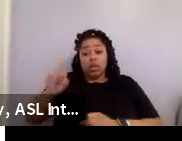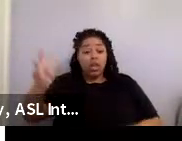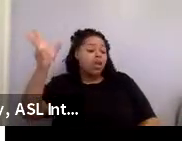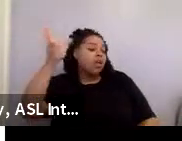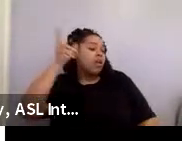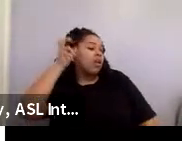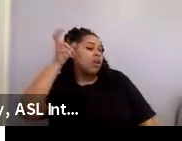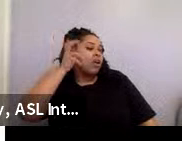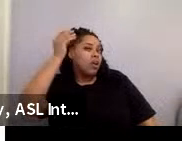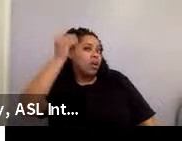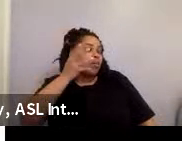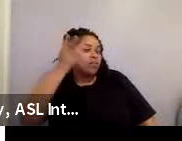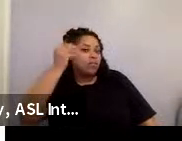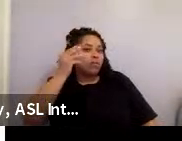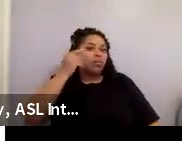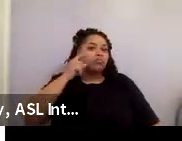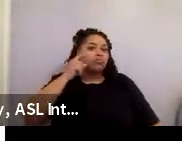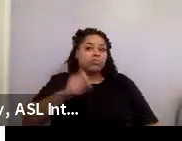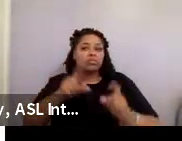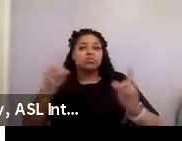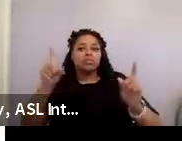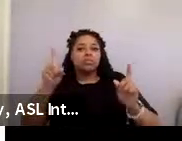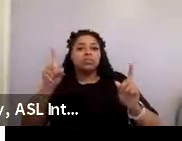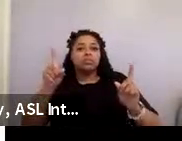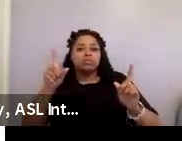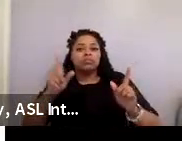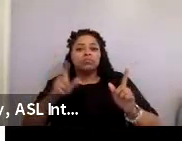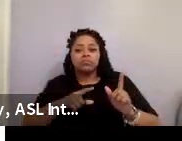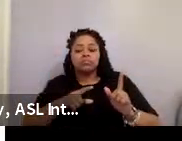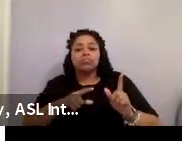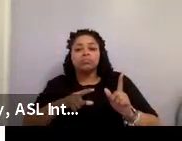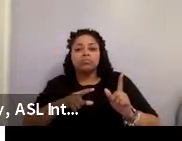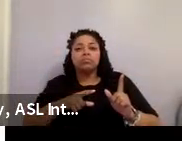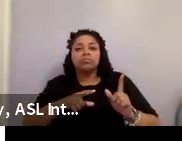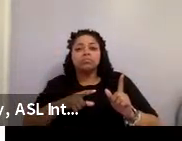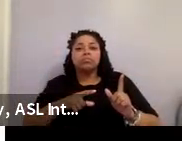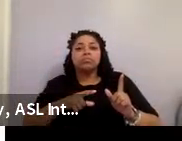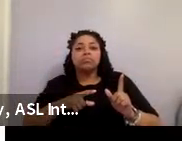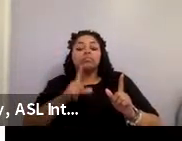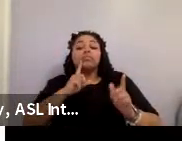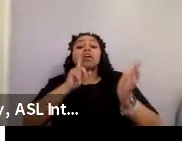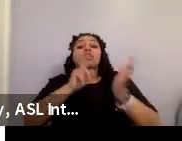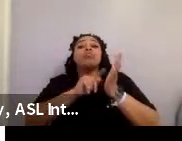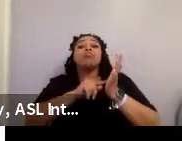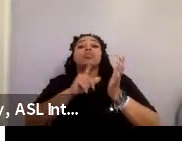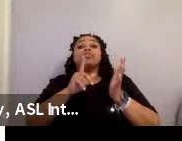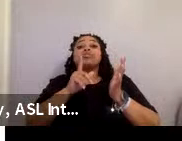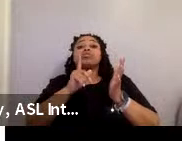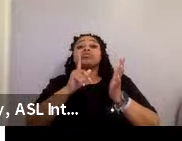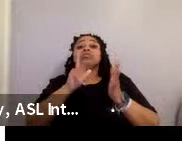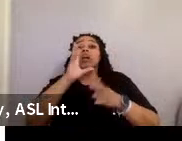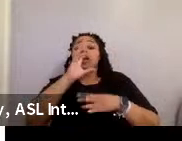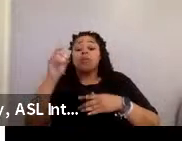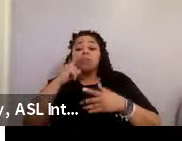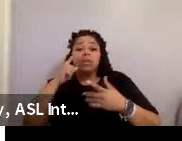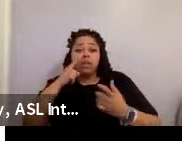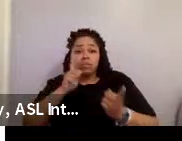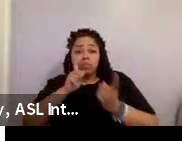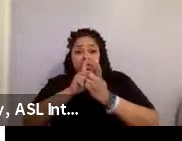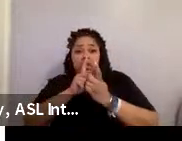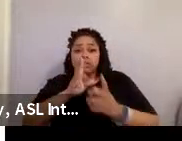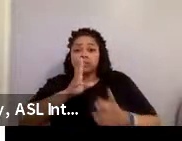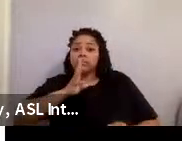the information on the display read out loud. Alternatively, a printer manufacturer can meet this speech